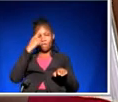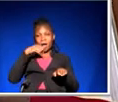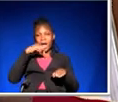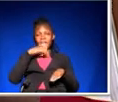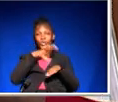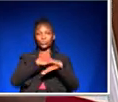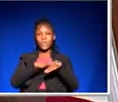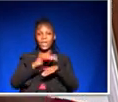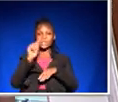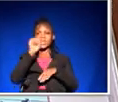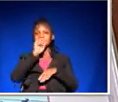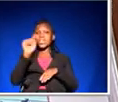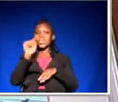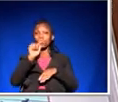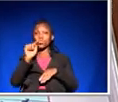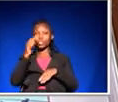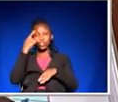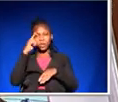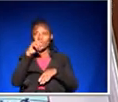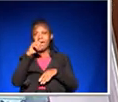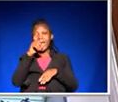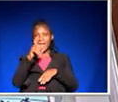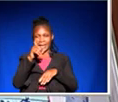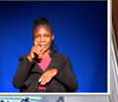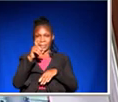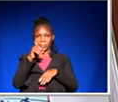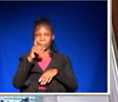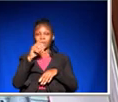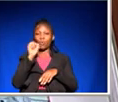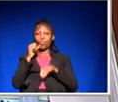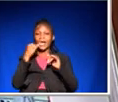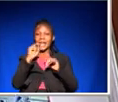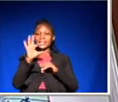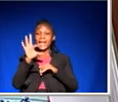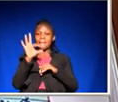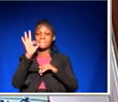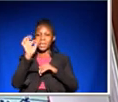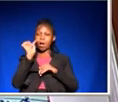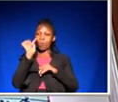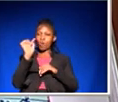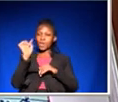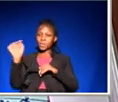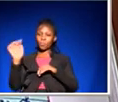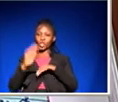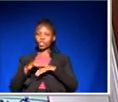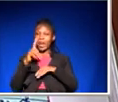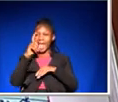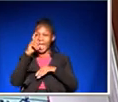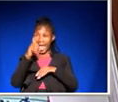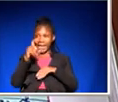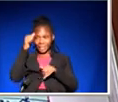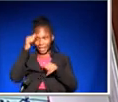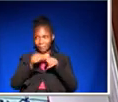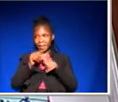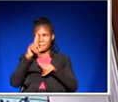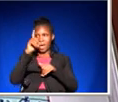the x-axis. Now, if we pick a few points on the x-axis, I pick